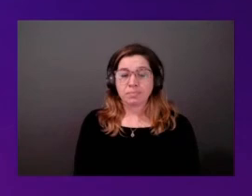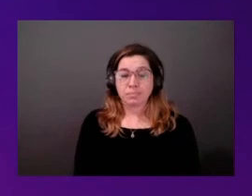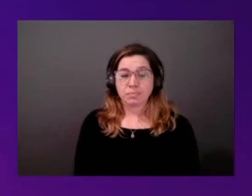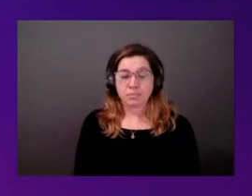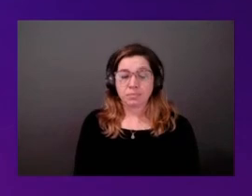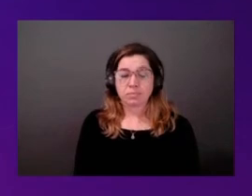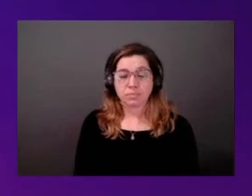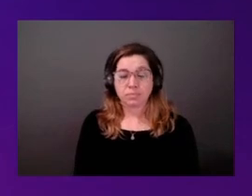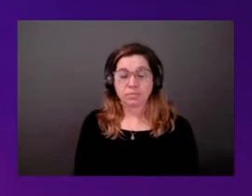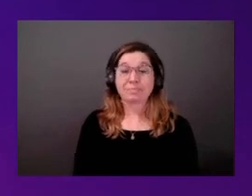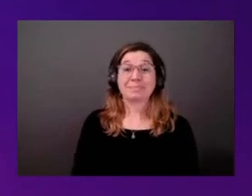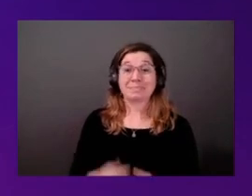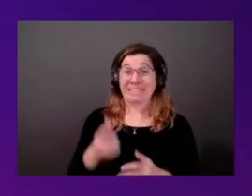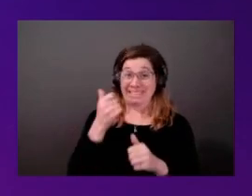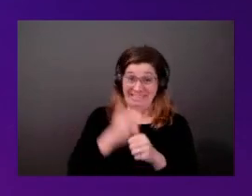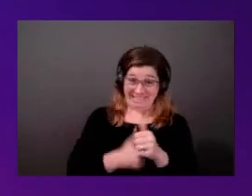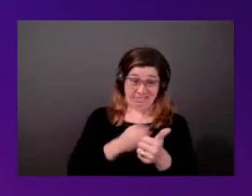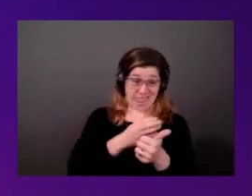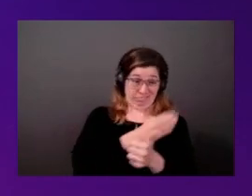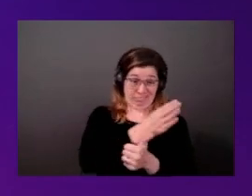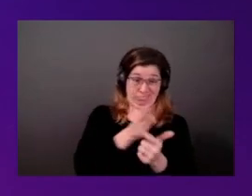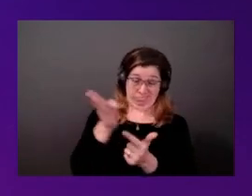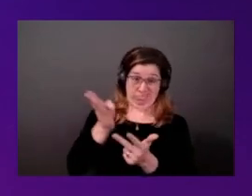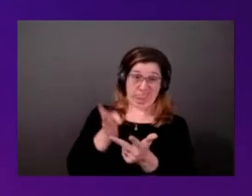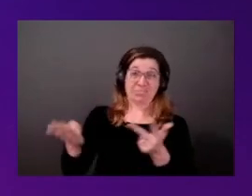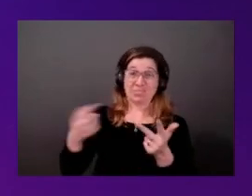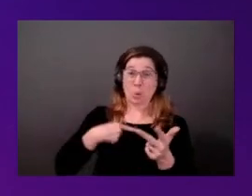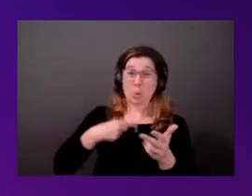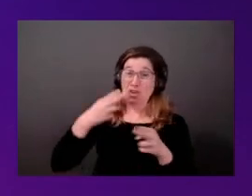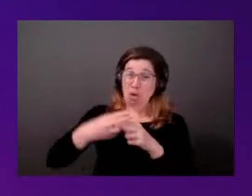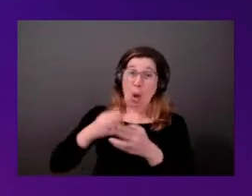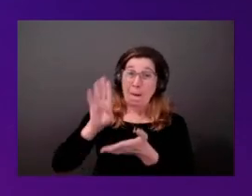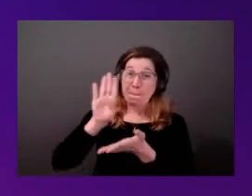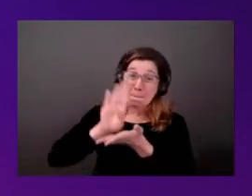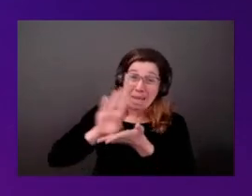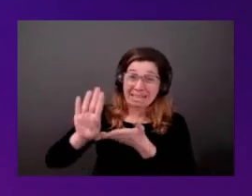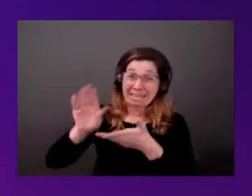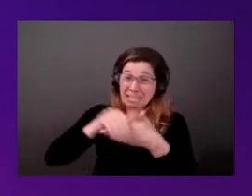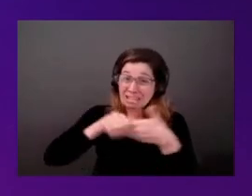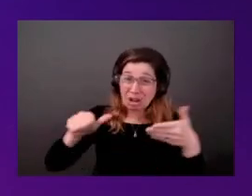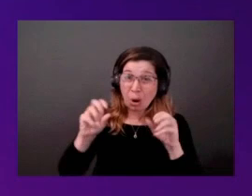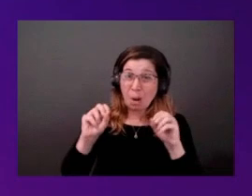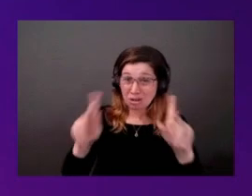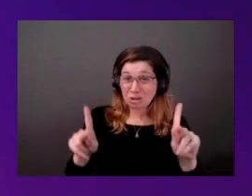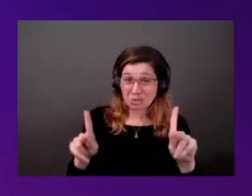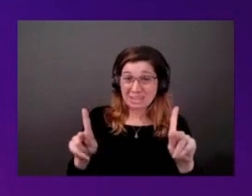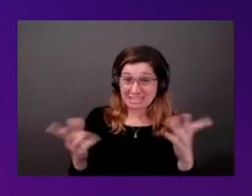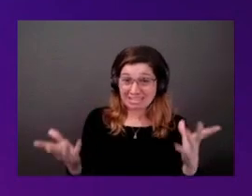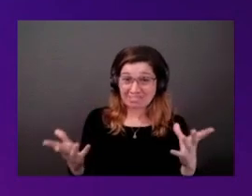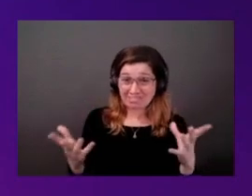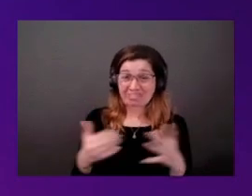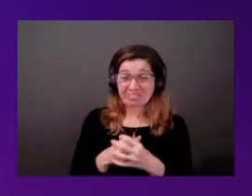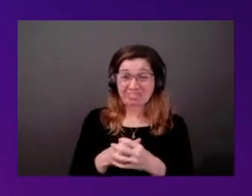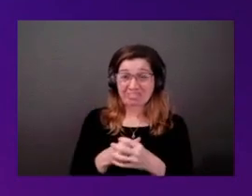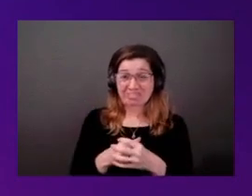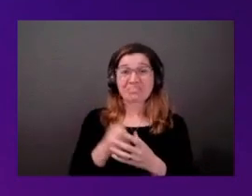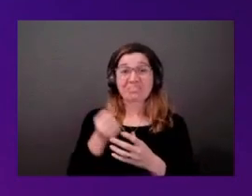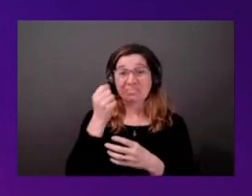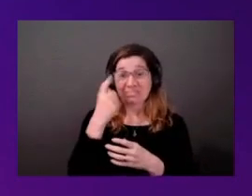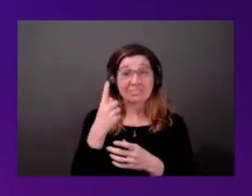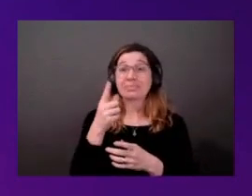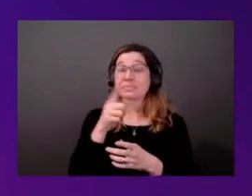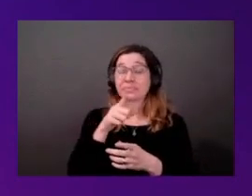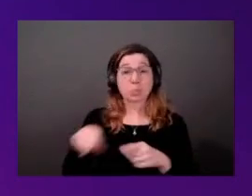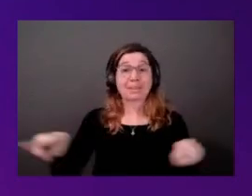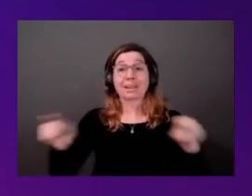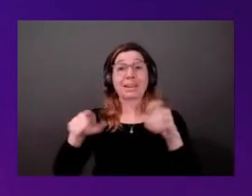billion opportunity segments for us, right? And where we see the scale is really giving them that same ease of cloud experience that they're used to